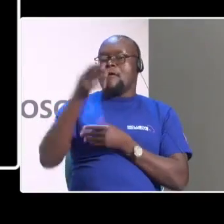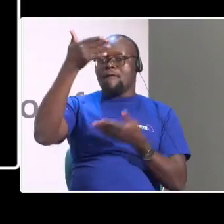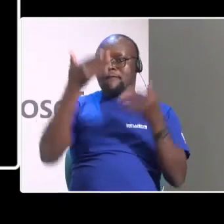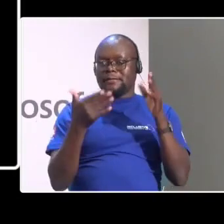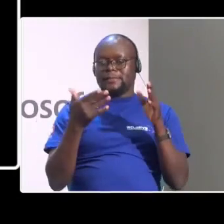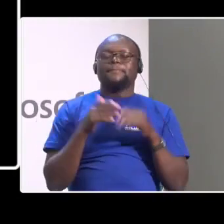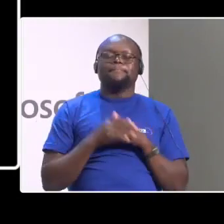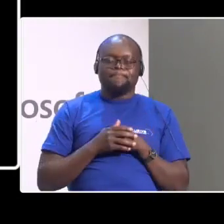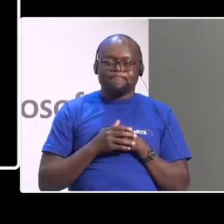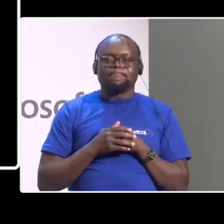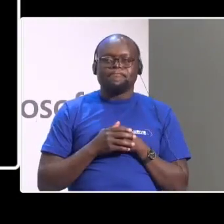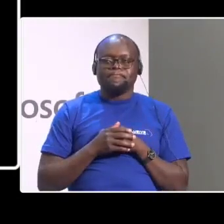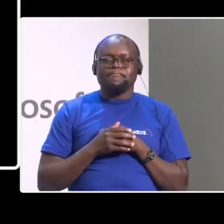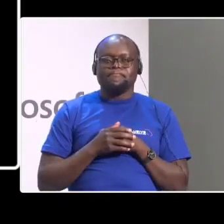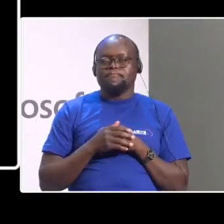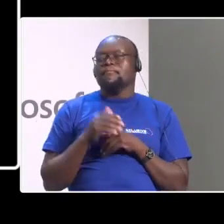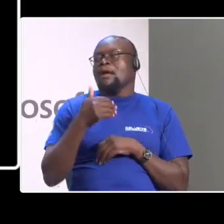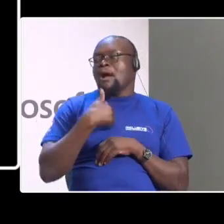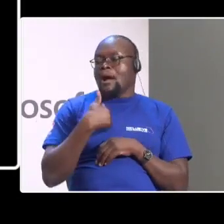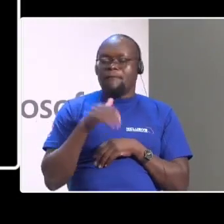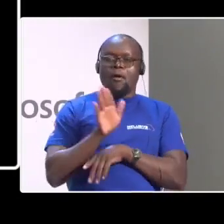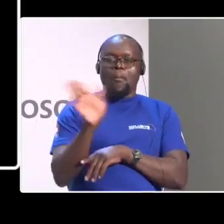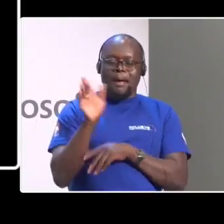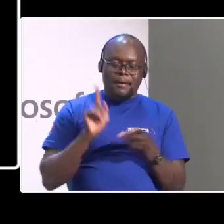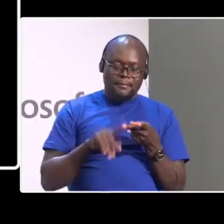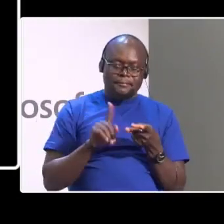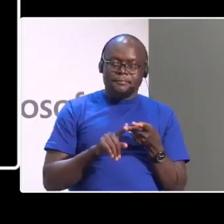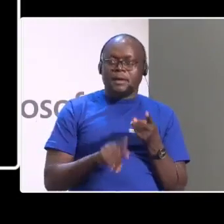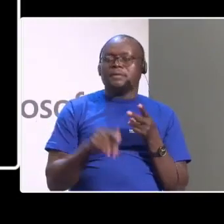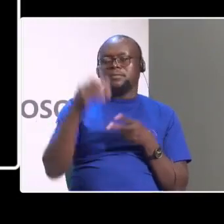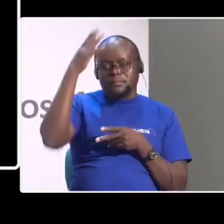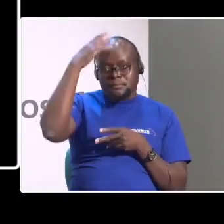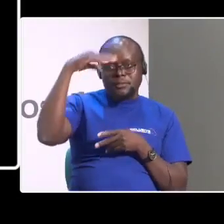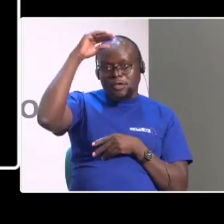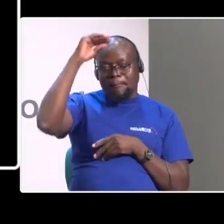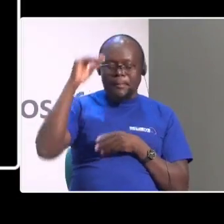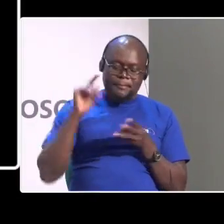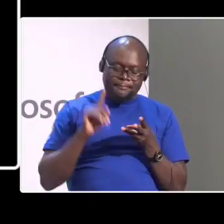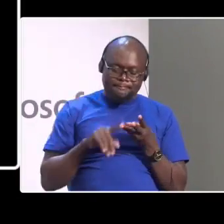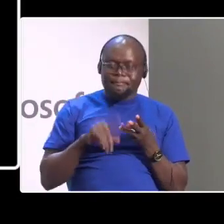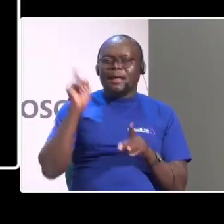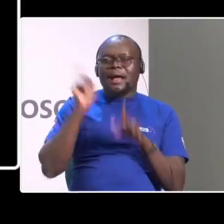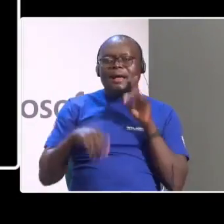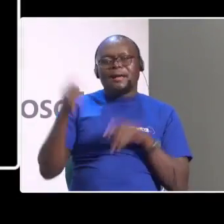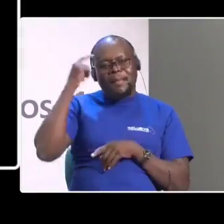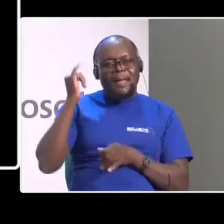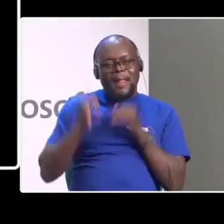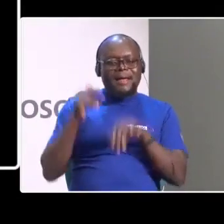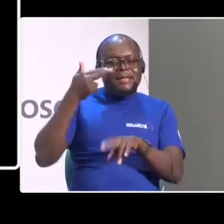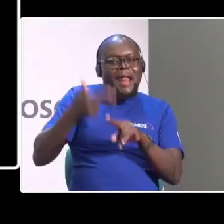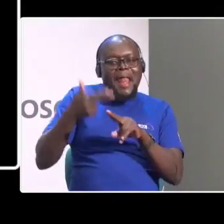4 headshots. There's Barack Obama and Trump. I can't remember his first name. No.